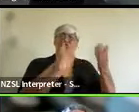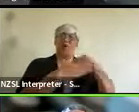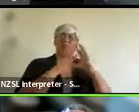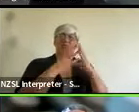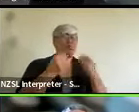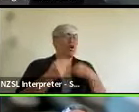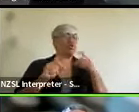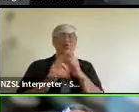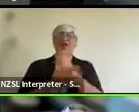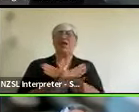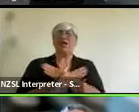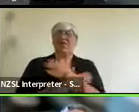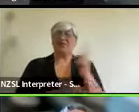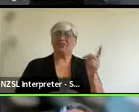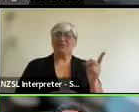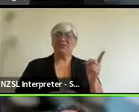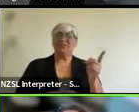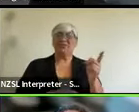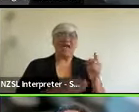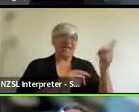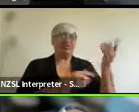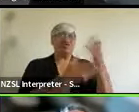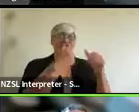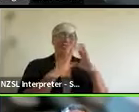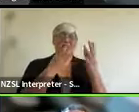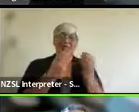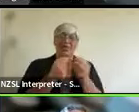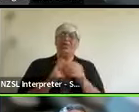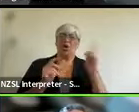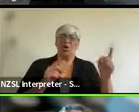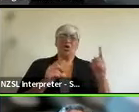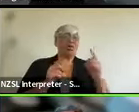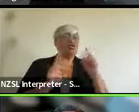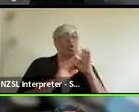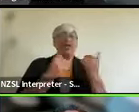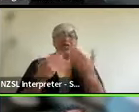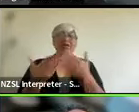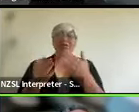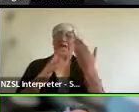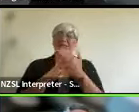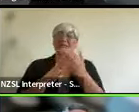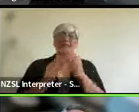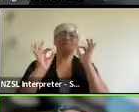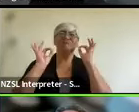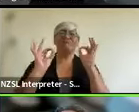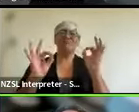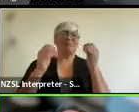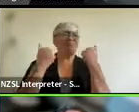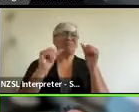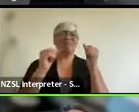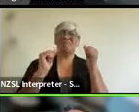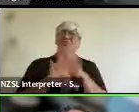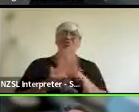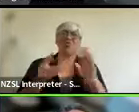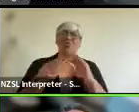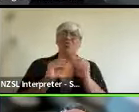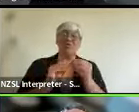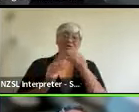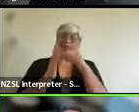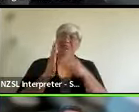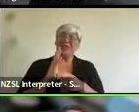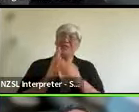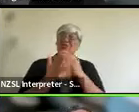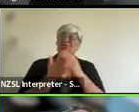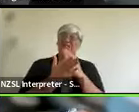it. It seems that accommodating access needs in the States it's unexceptional. Disabilities part of